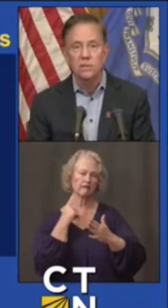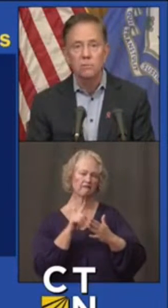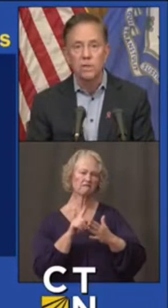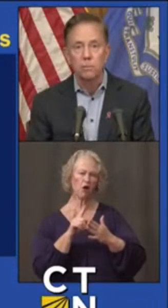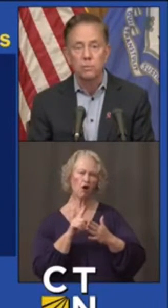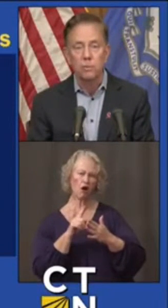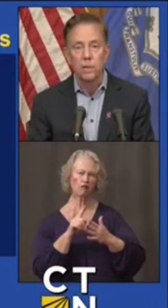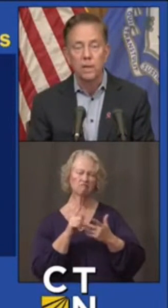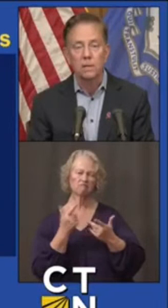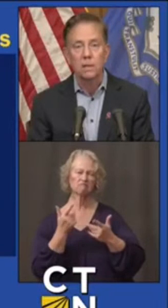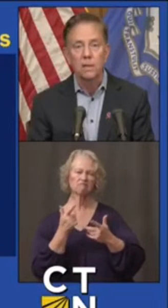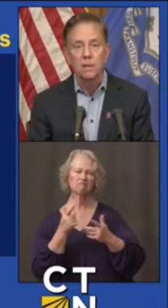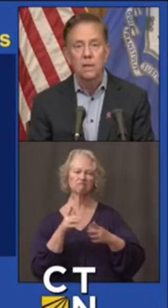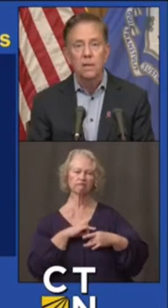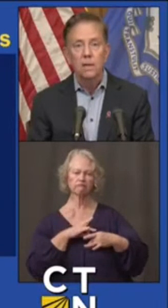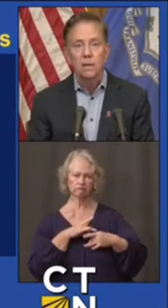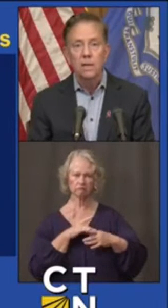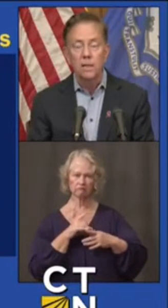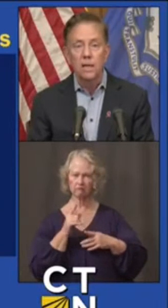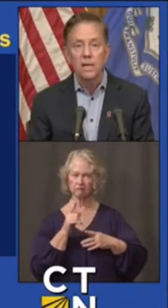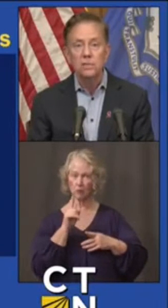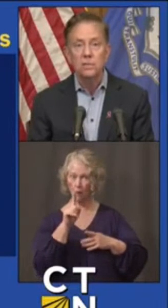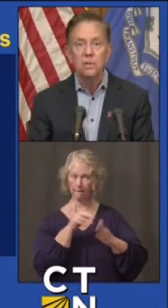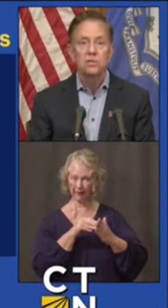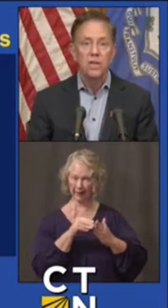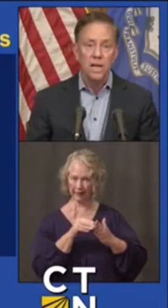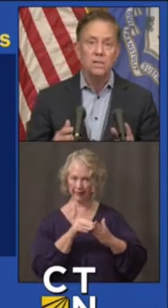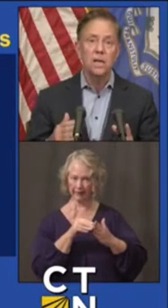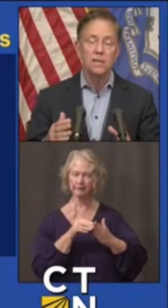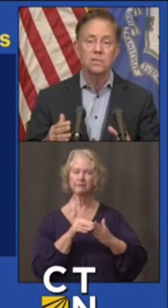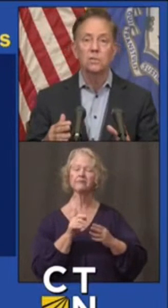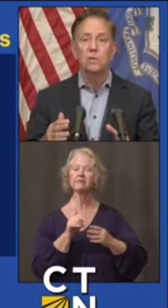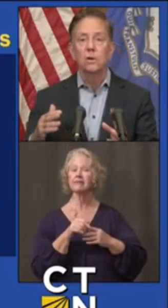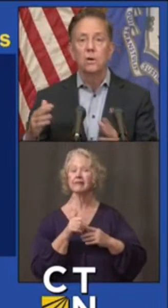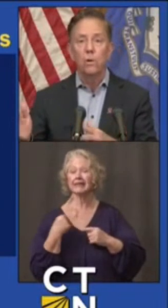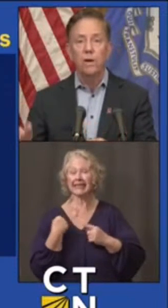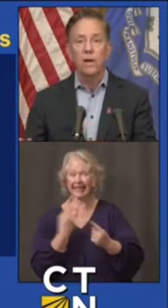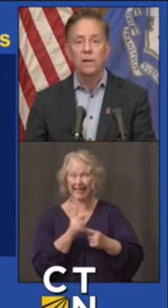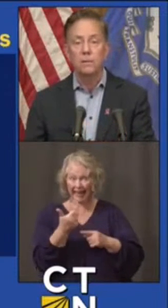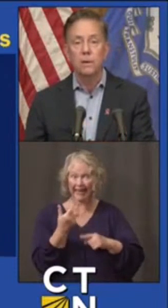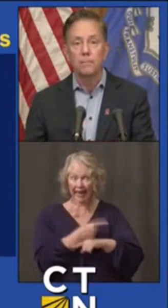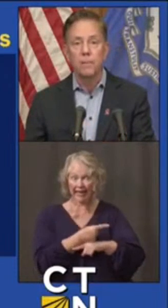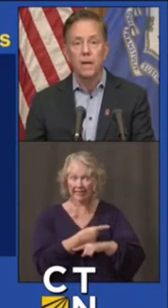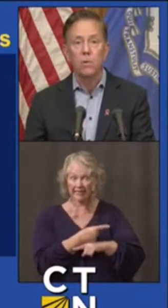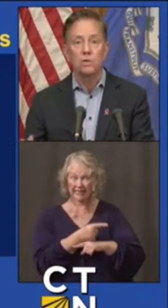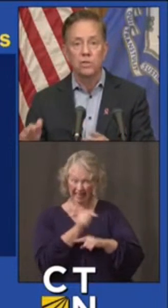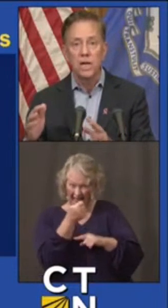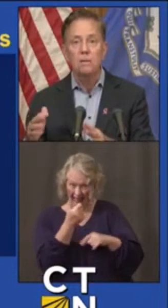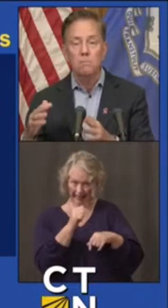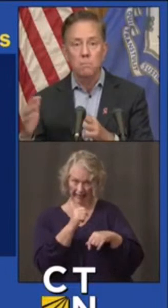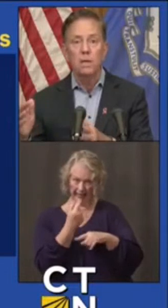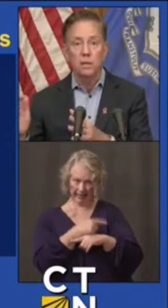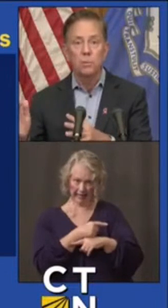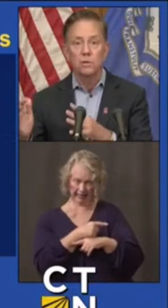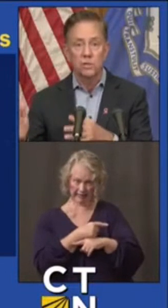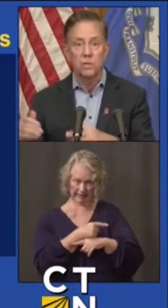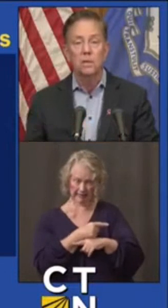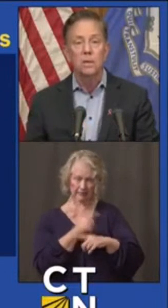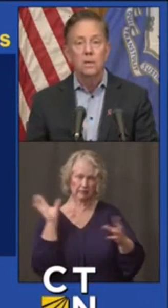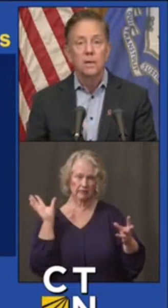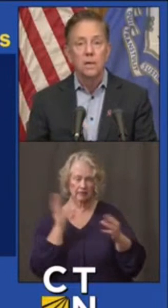That was April 28th. In the last 10 days, we've had now our 10 millionth